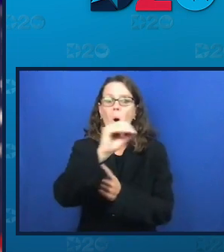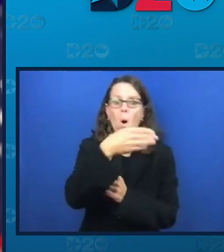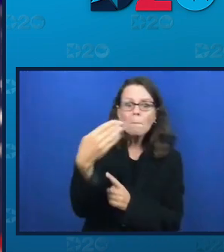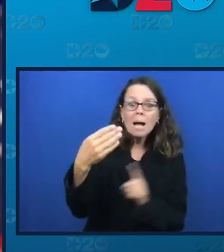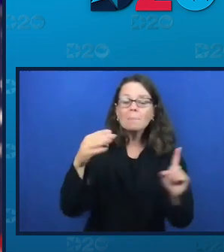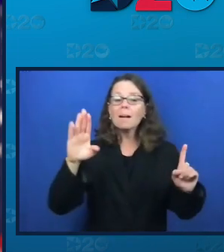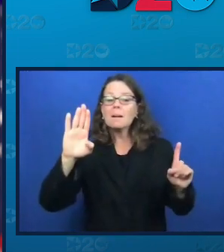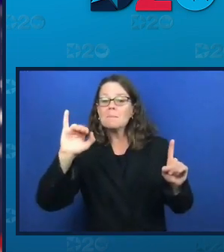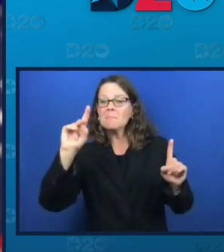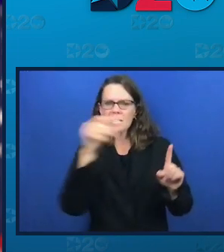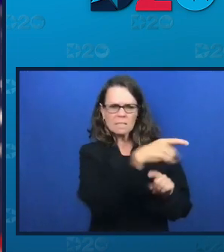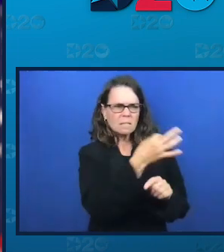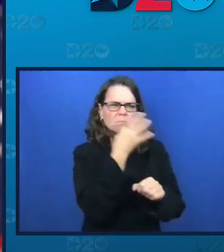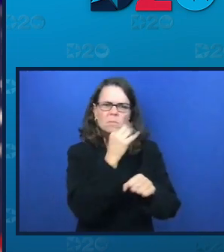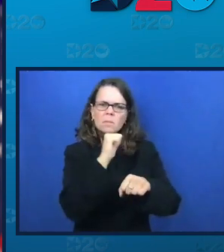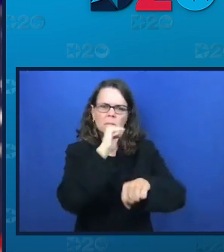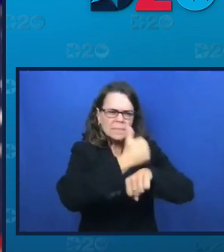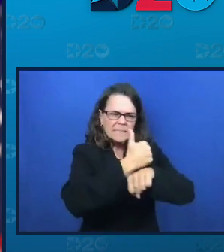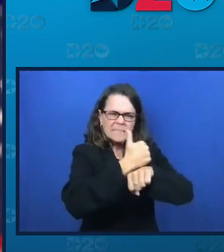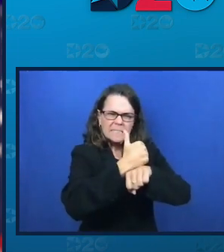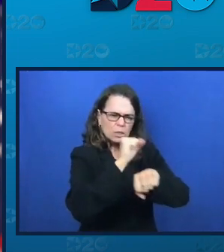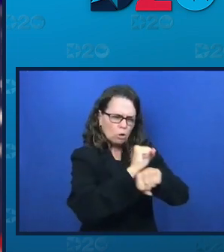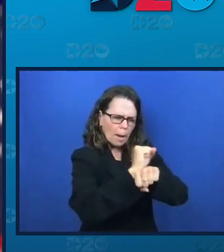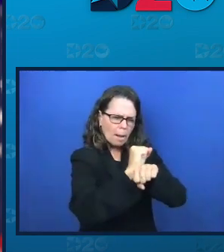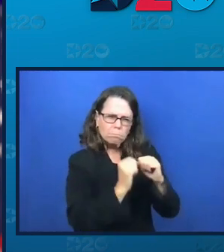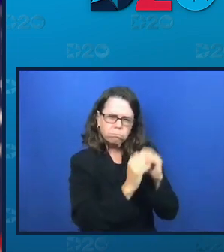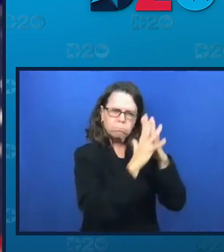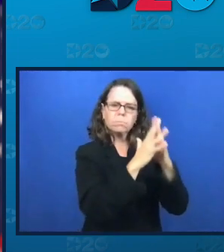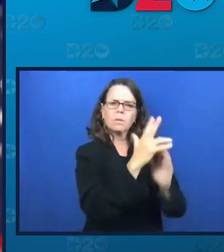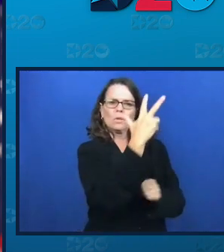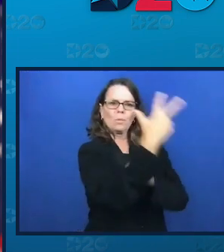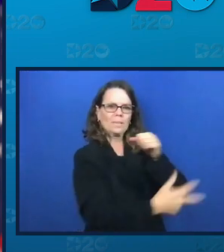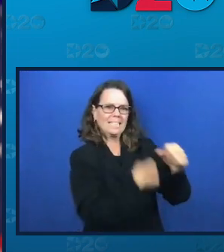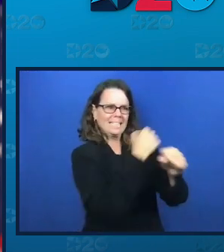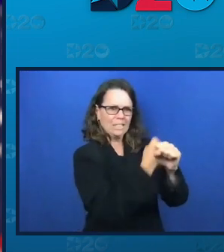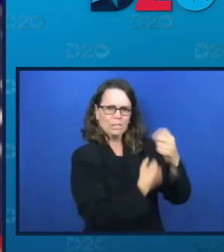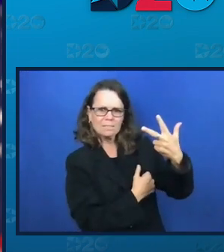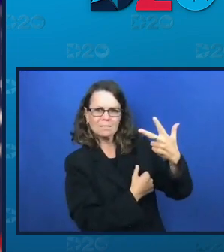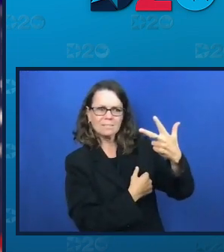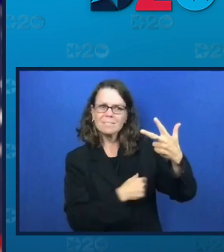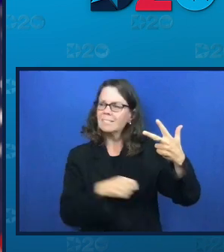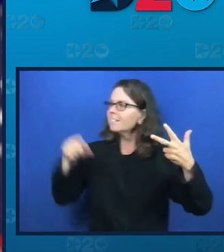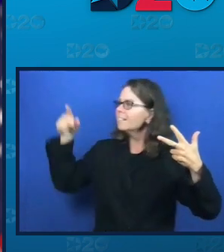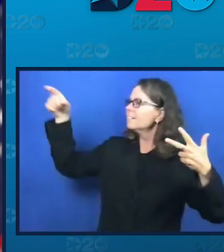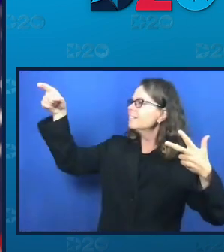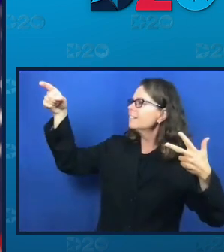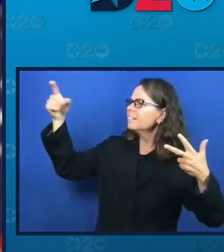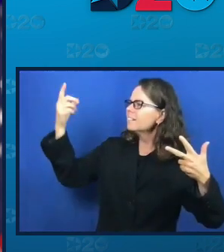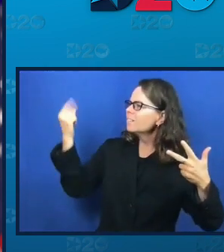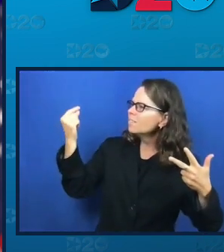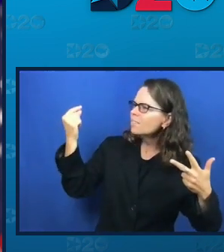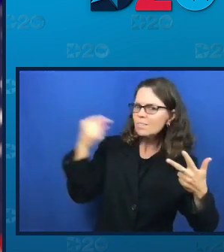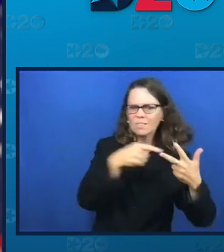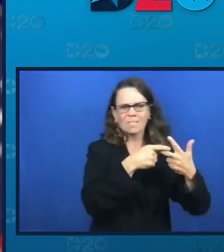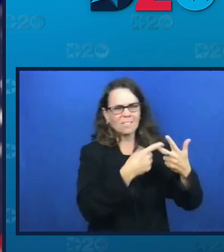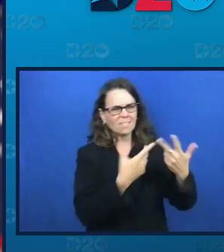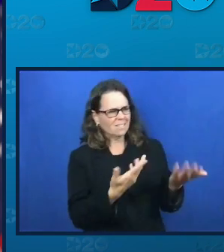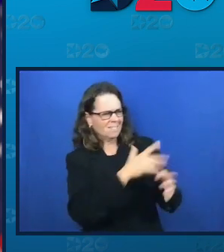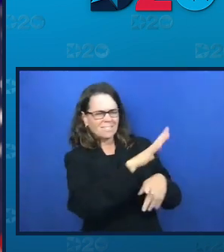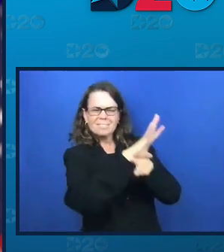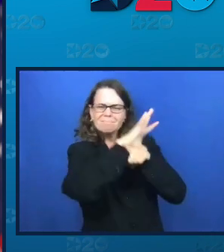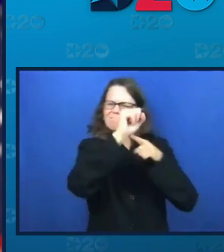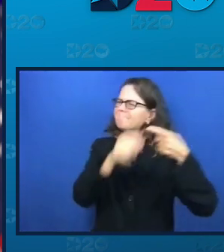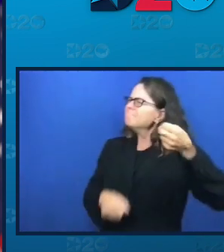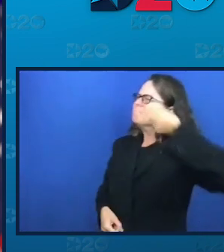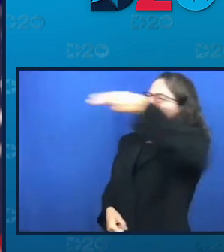their first 3. And economic growth was higher under Biden and Obama than under Trump. In fact, while Biden